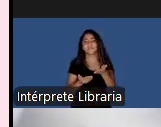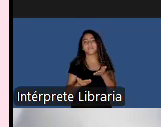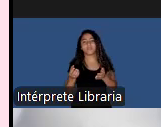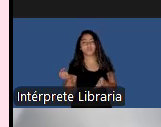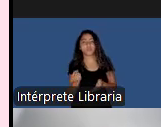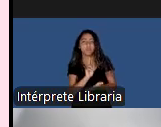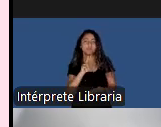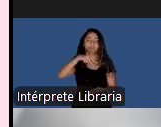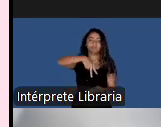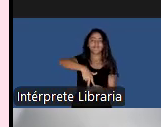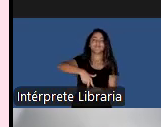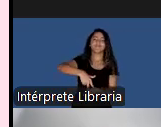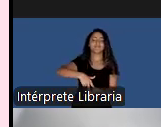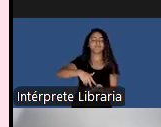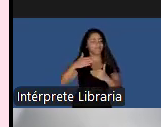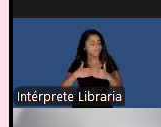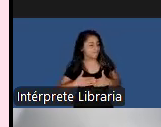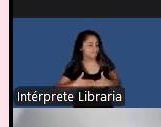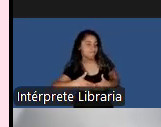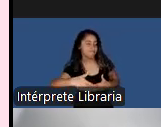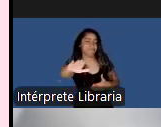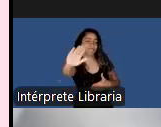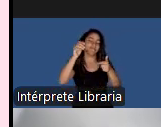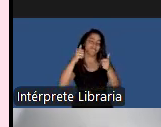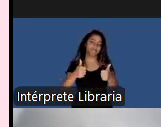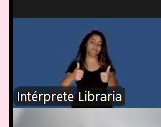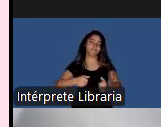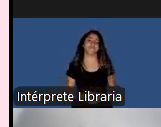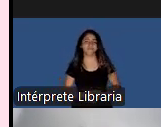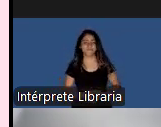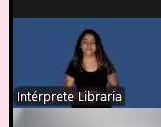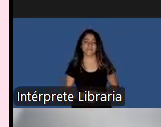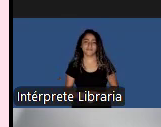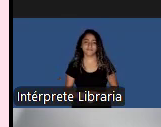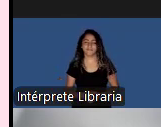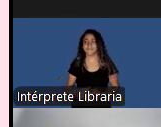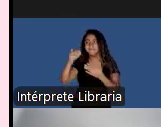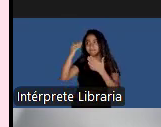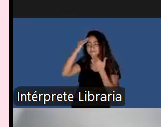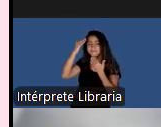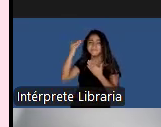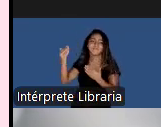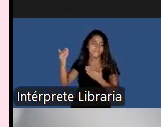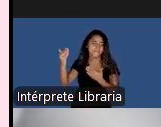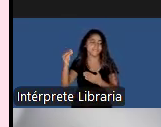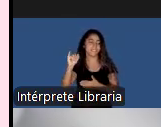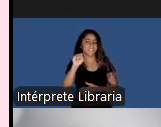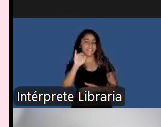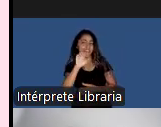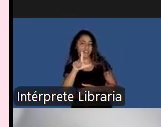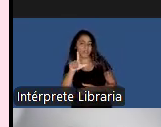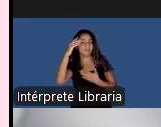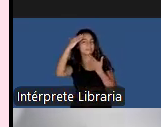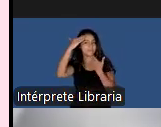new job, and I hope this is going to be a very happy journey. Thank you,